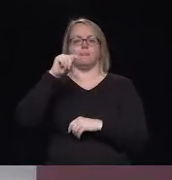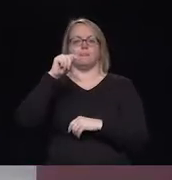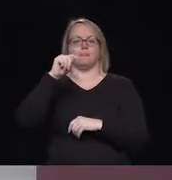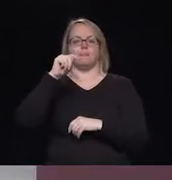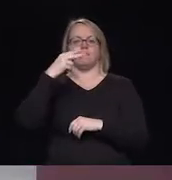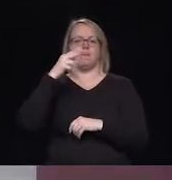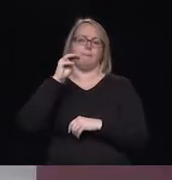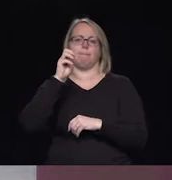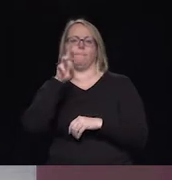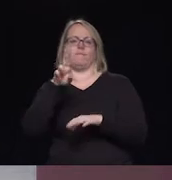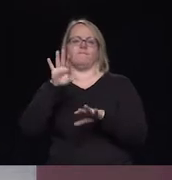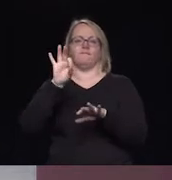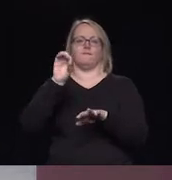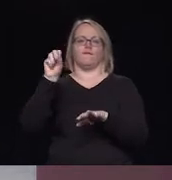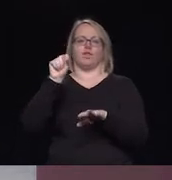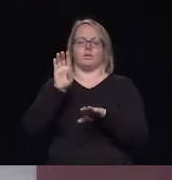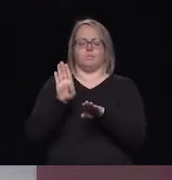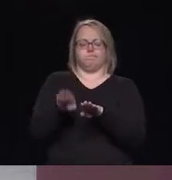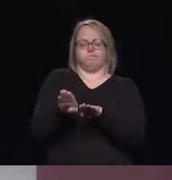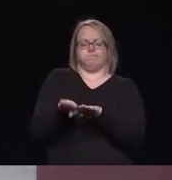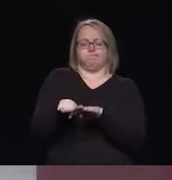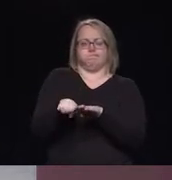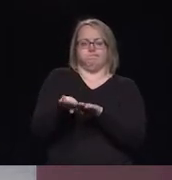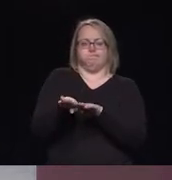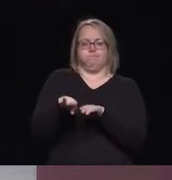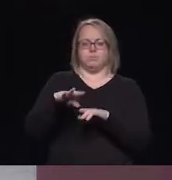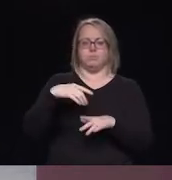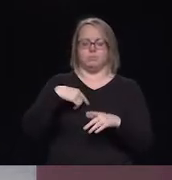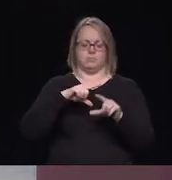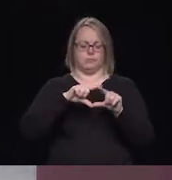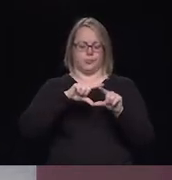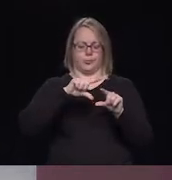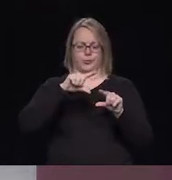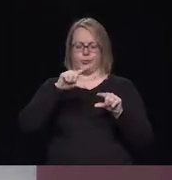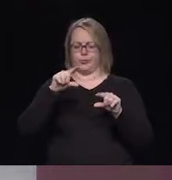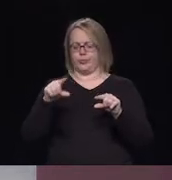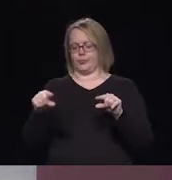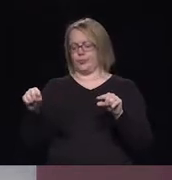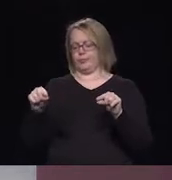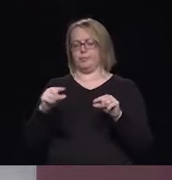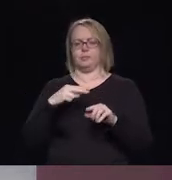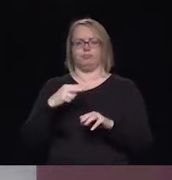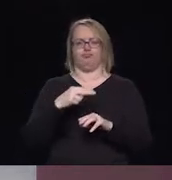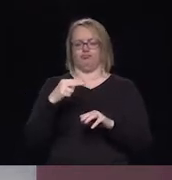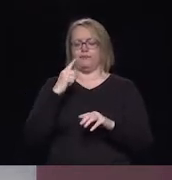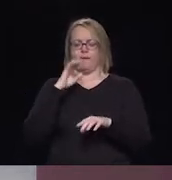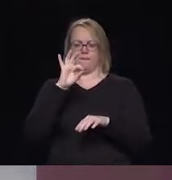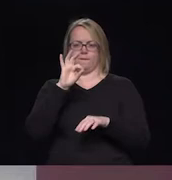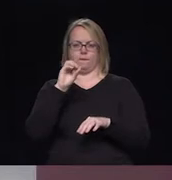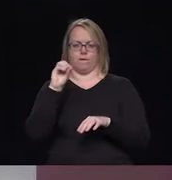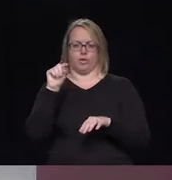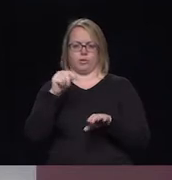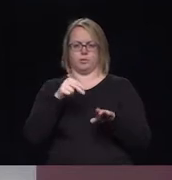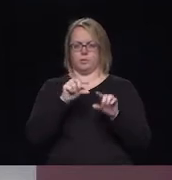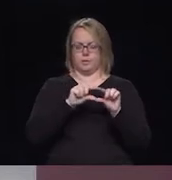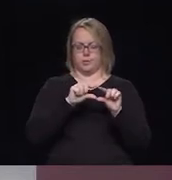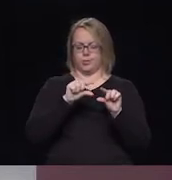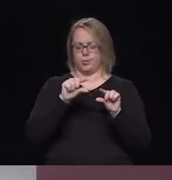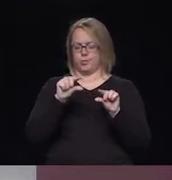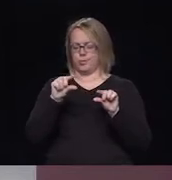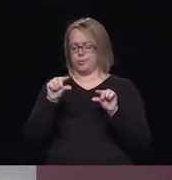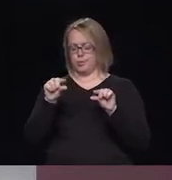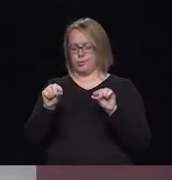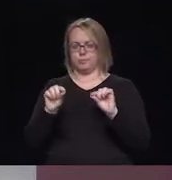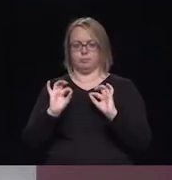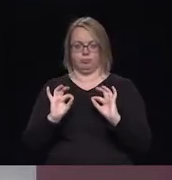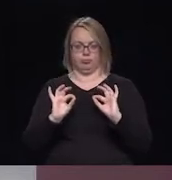we've got that thumper foot. Again, this is not to scale, this is just a fun mental note to help us with the